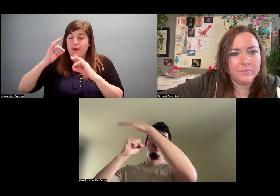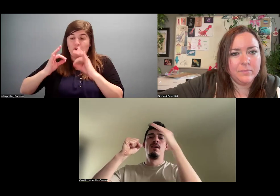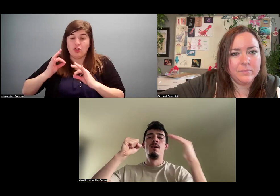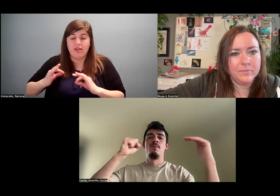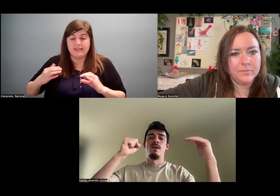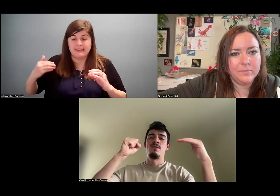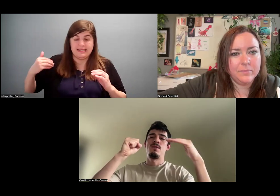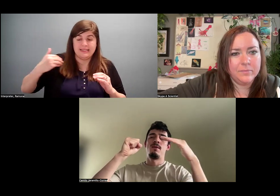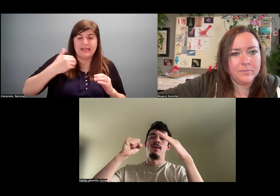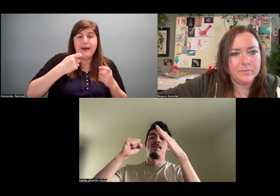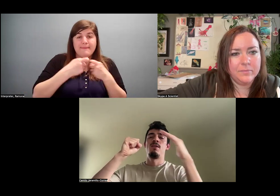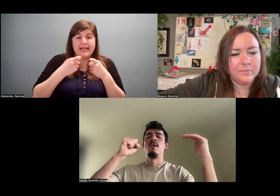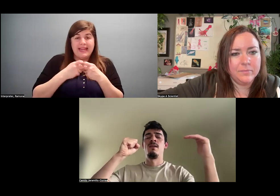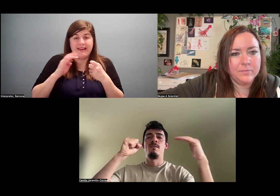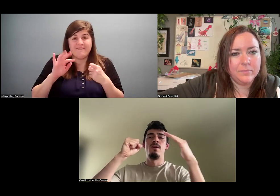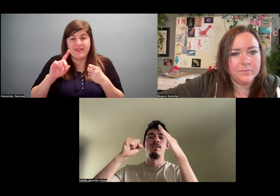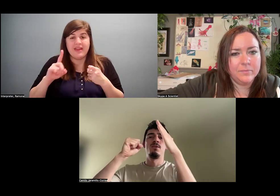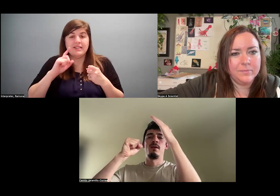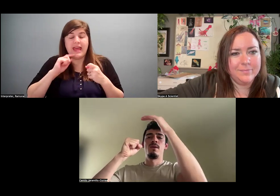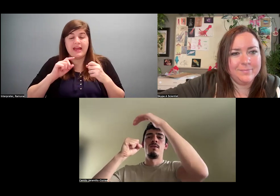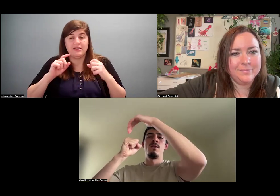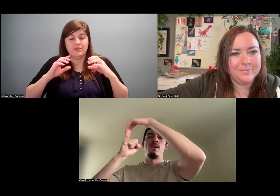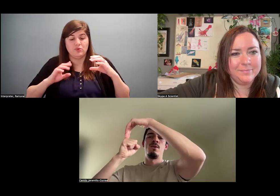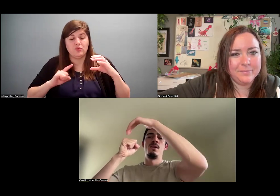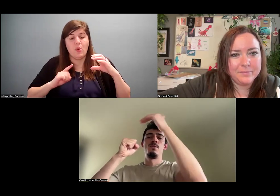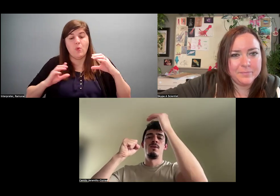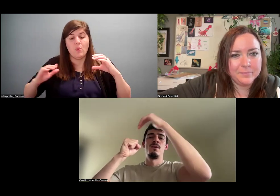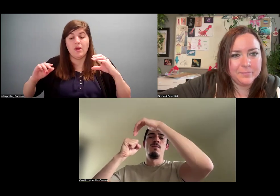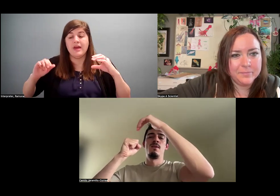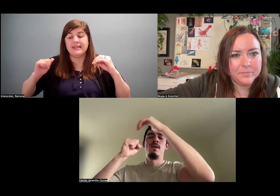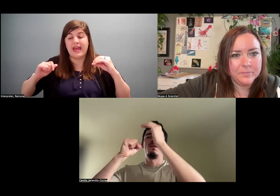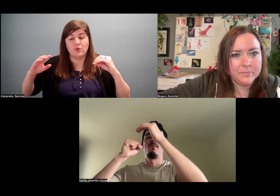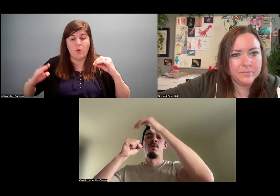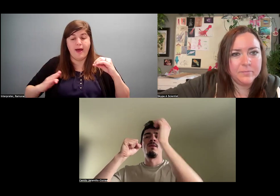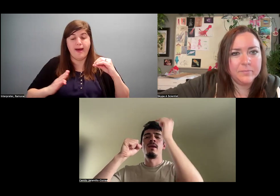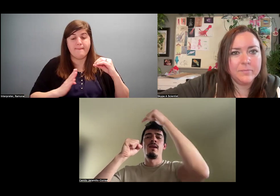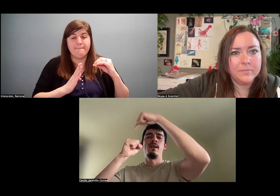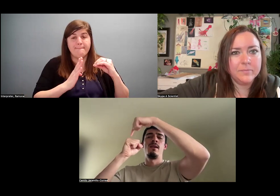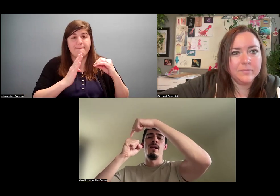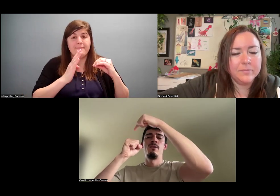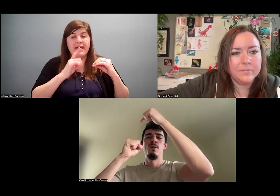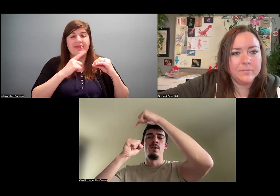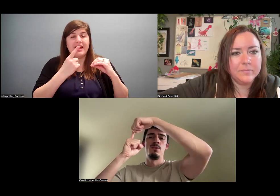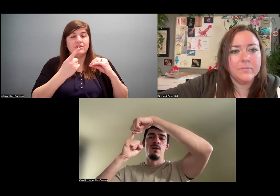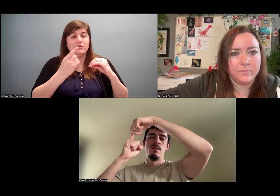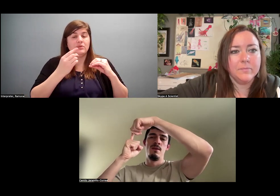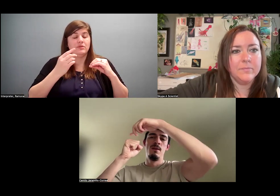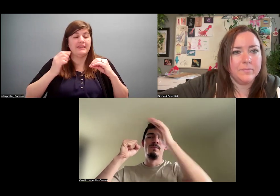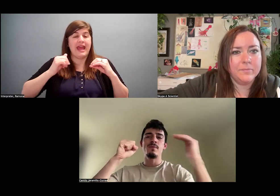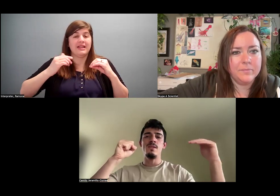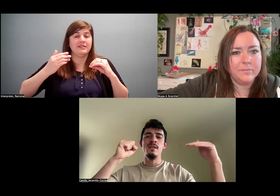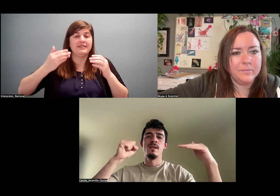around. But sometimes they have enough energy to like bend around and go into the part where the magnetic lines go into